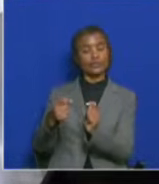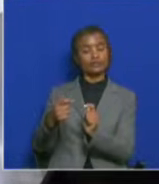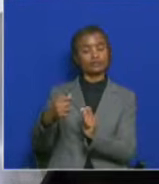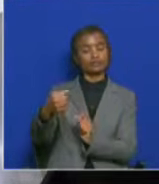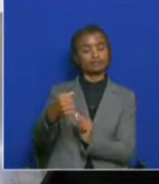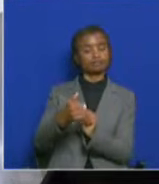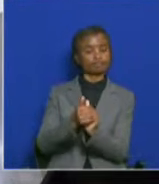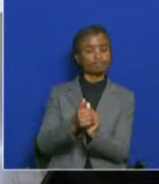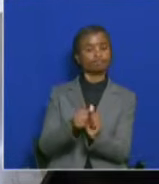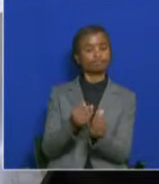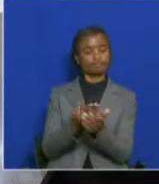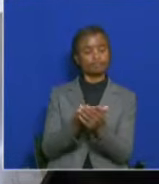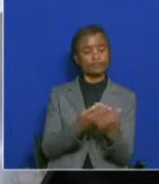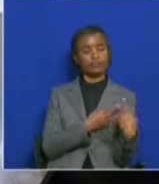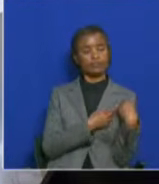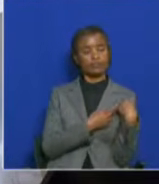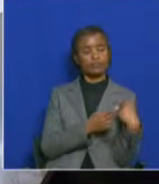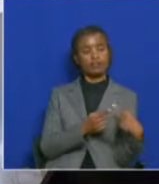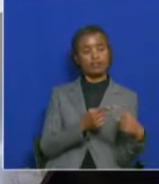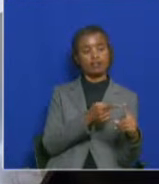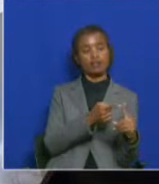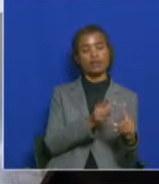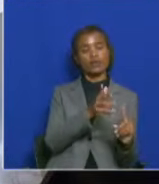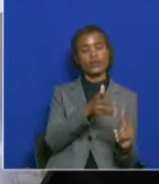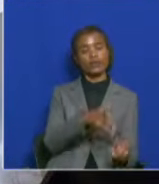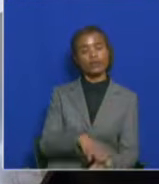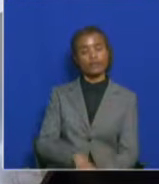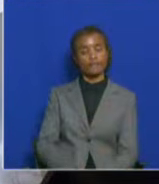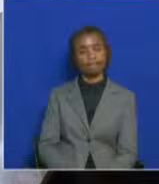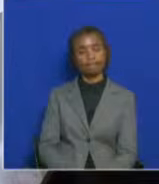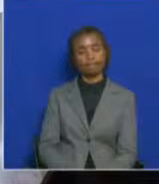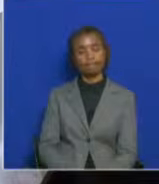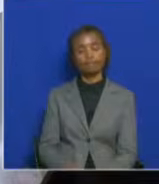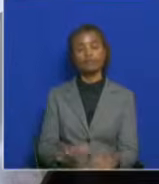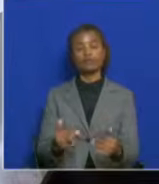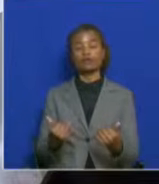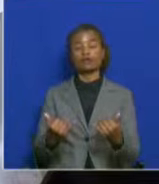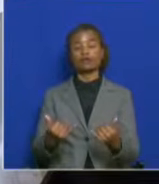Now, what Mr. Sayed is concerned with.